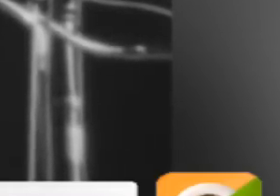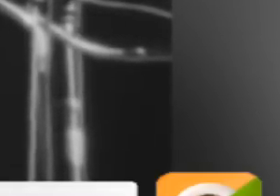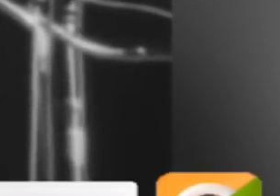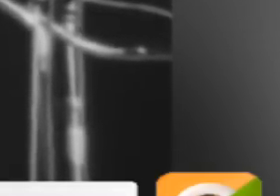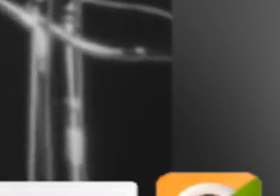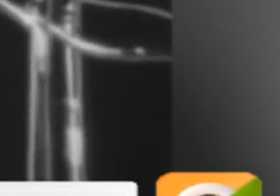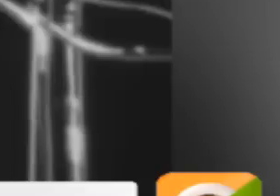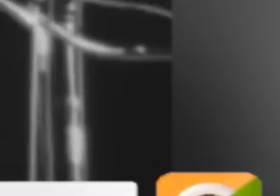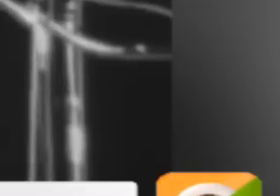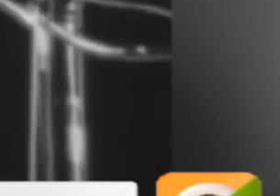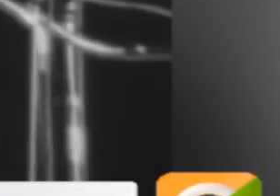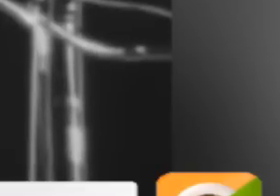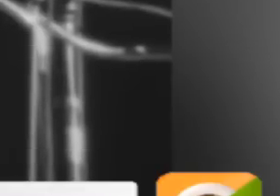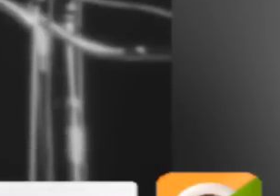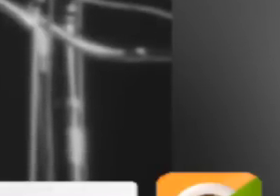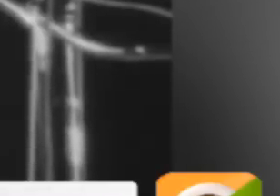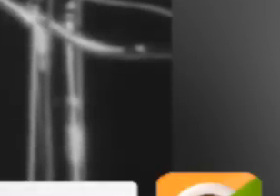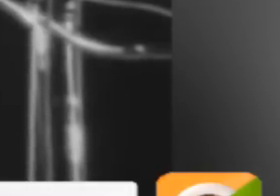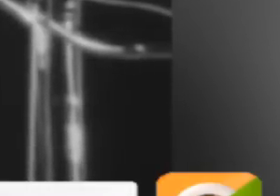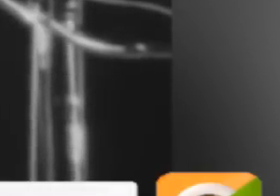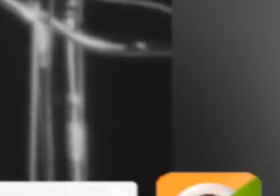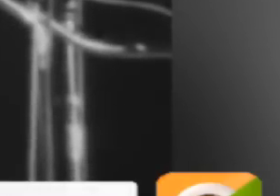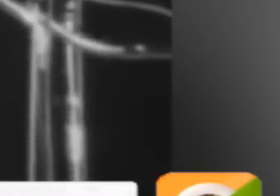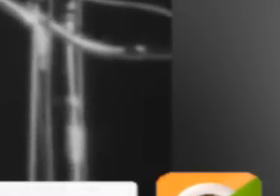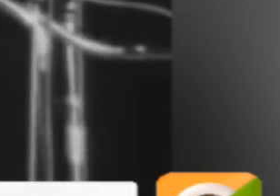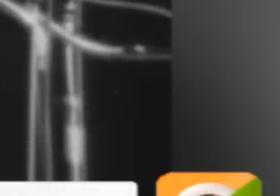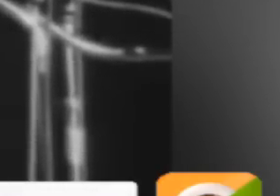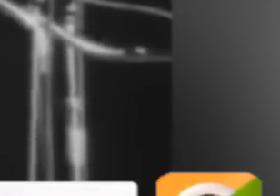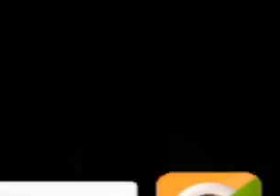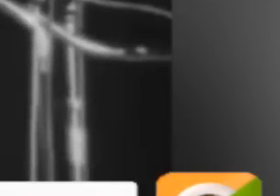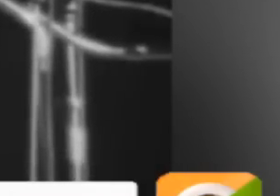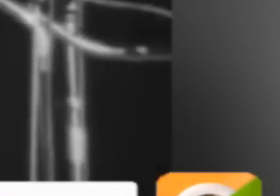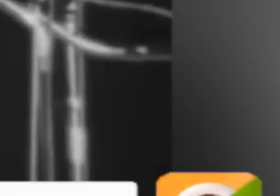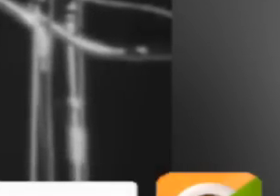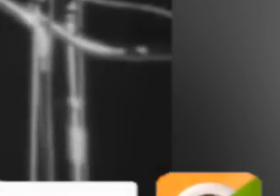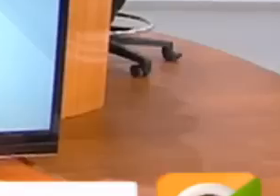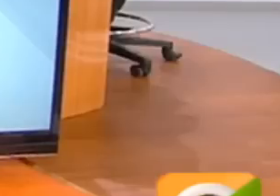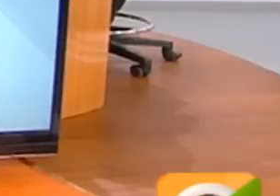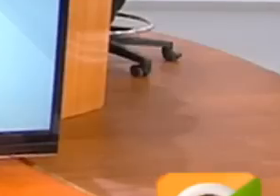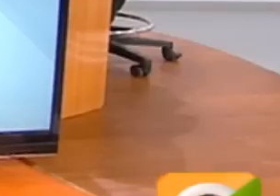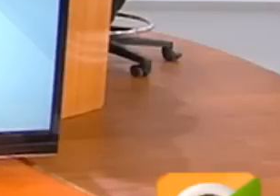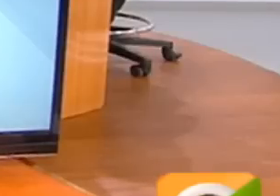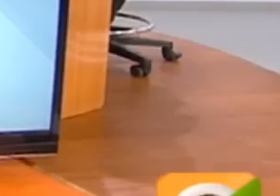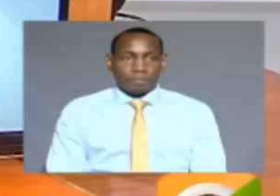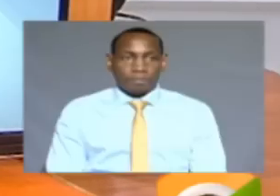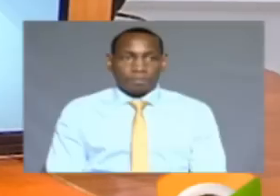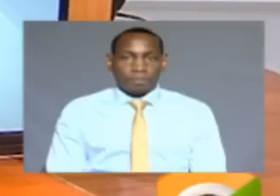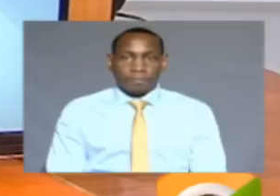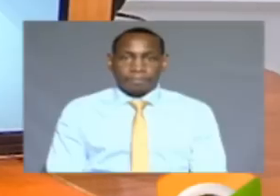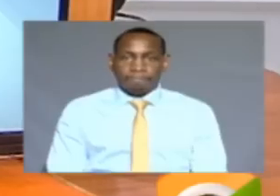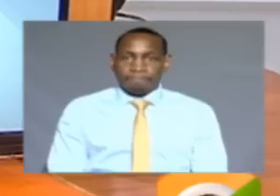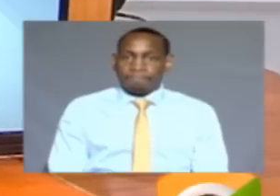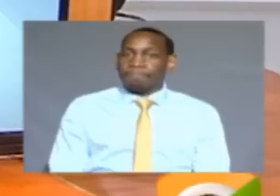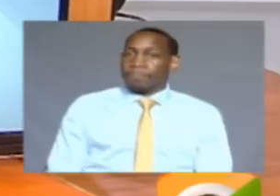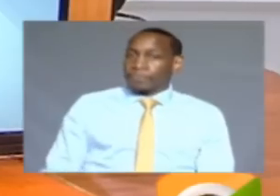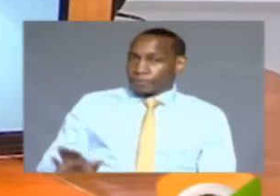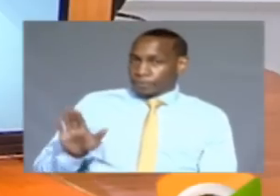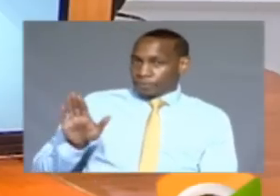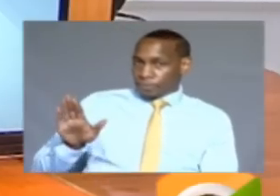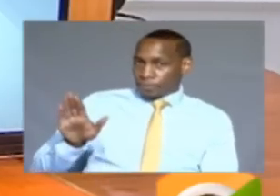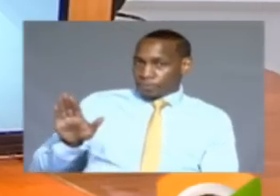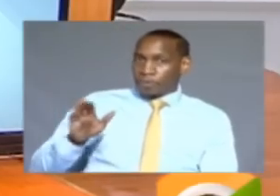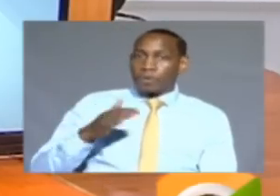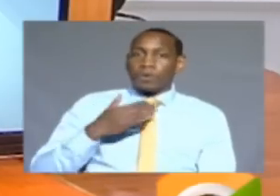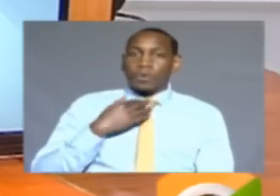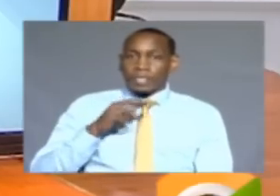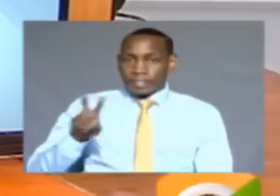to take on a new role, to stand for the things which she preaches. Lina Zejo, I want to throw this